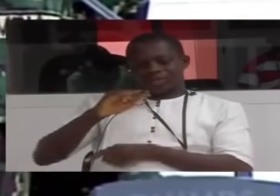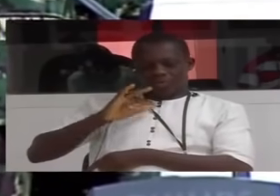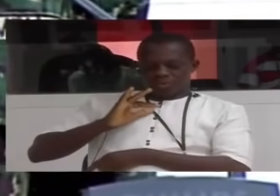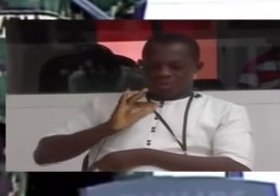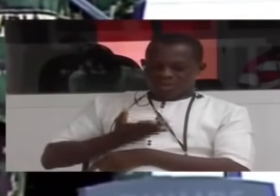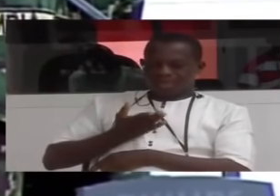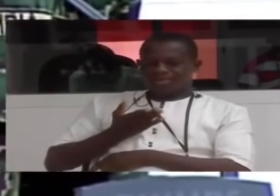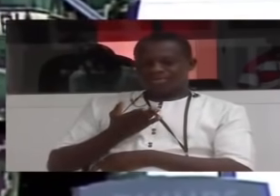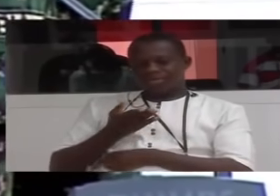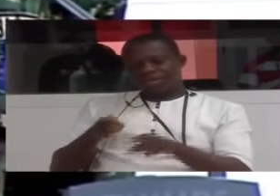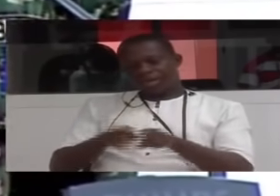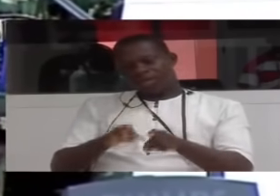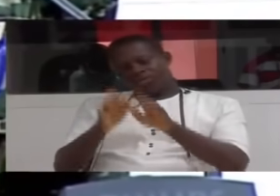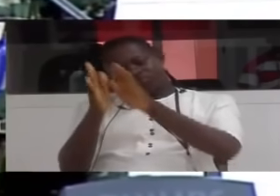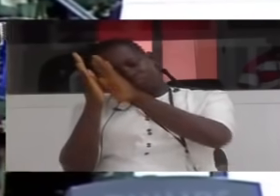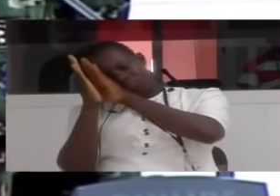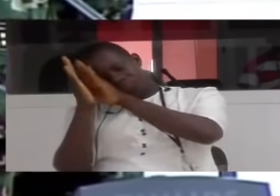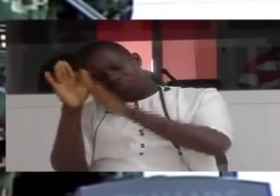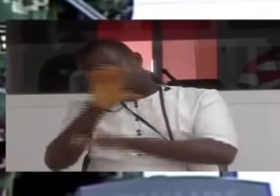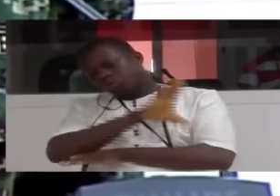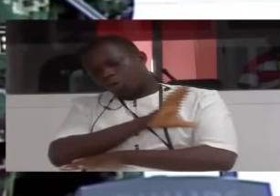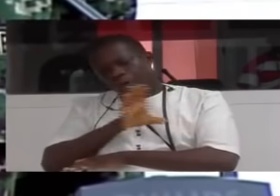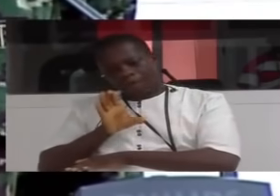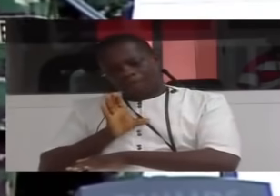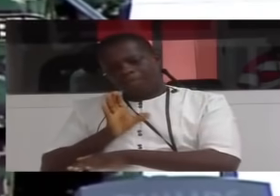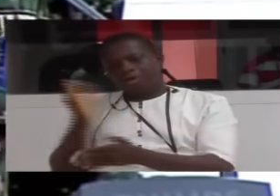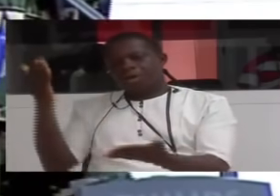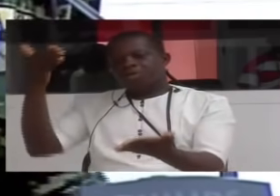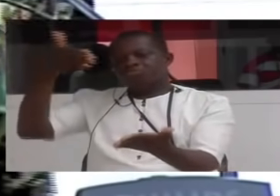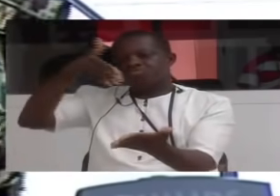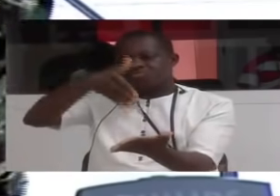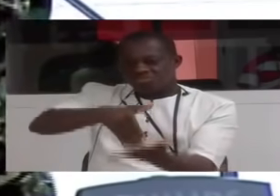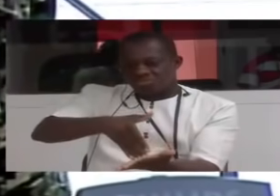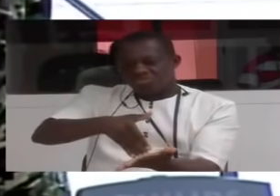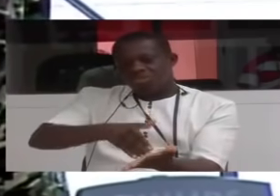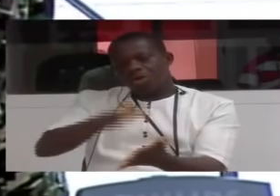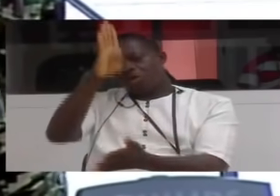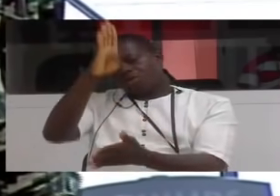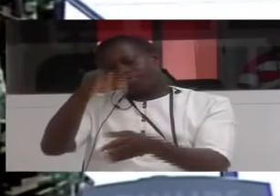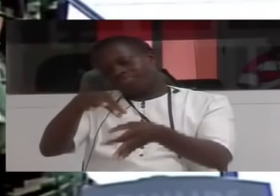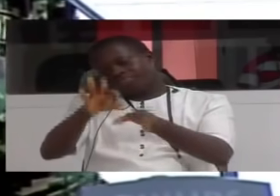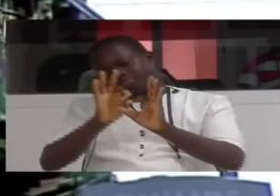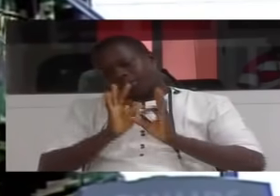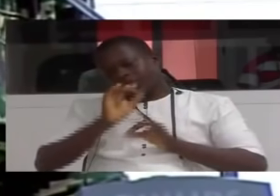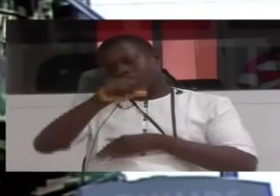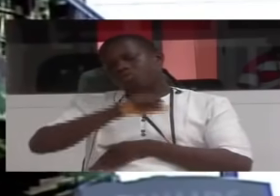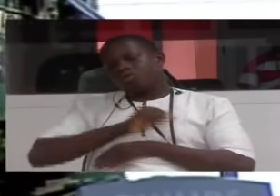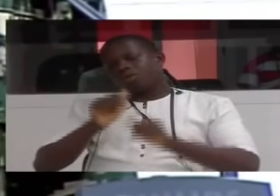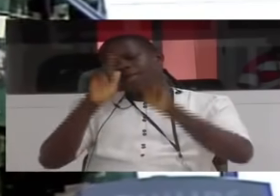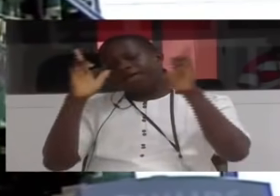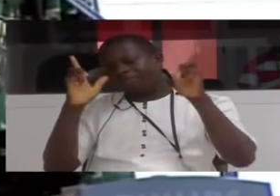ci kër gogou la tedda beb bes bu ko yalla momé. That lady, that was where